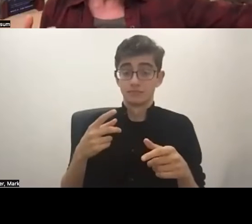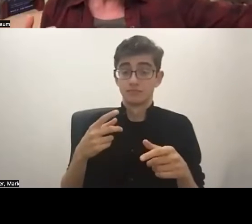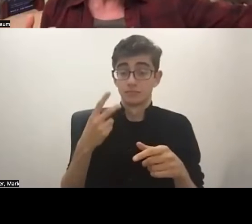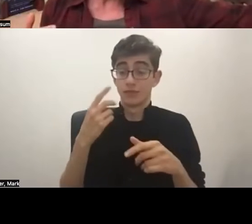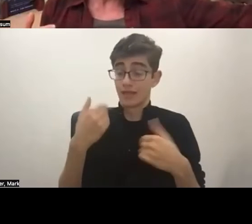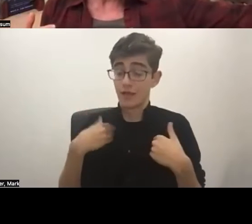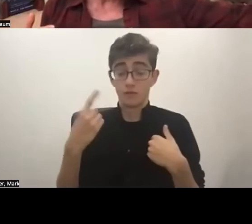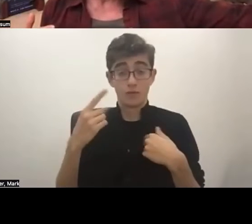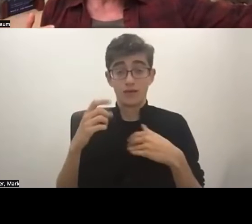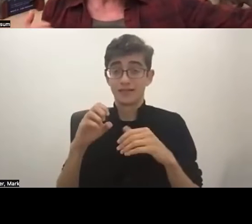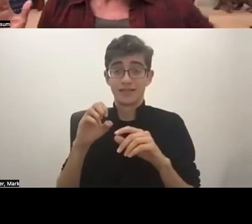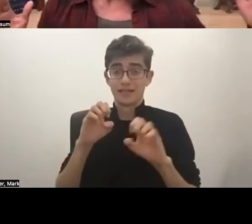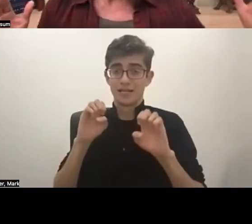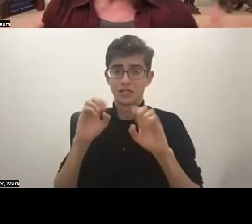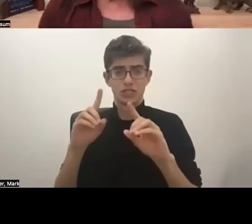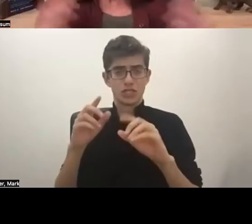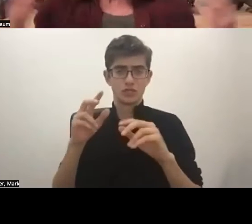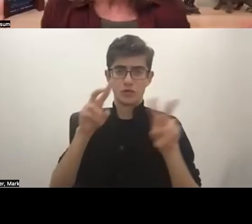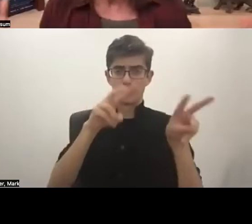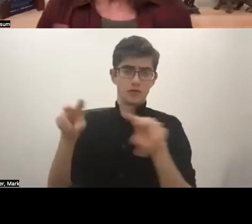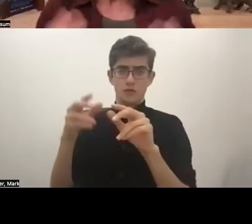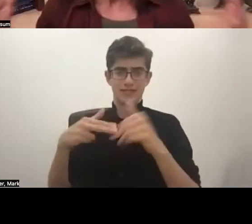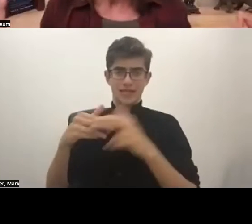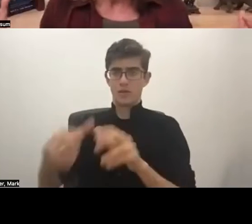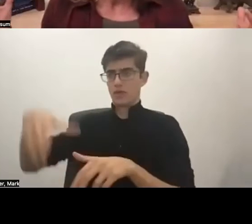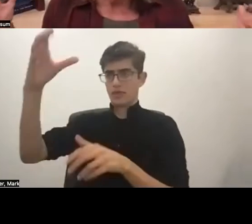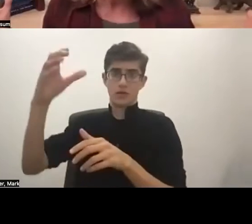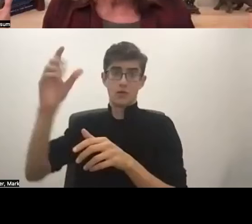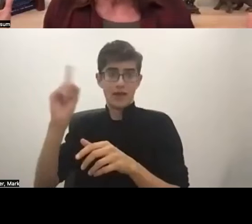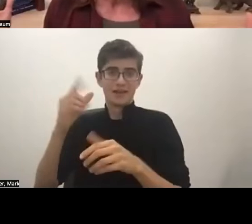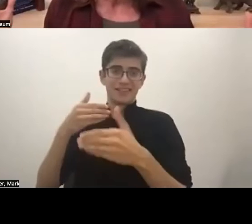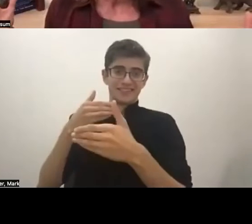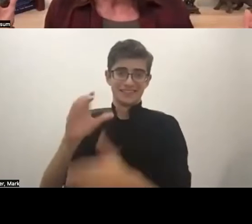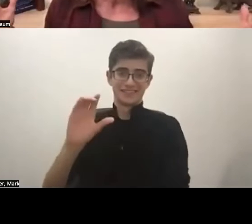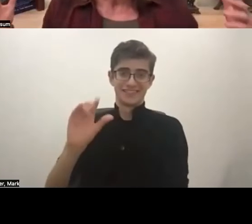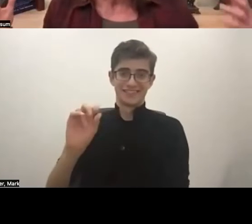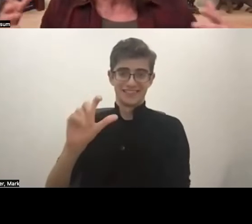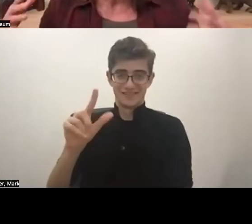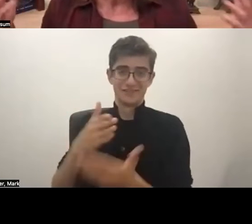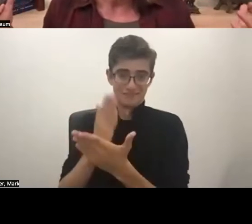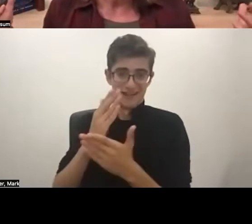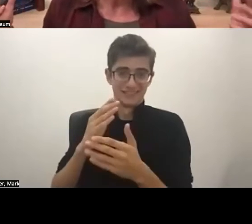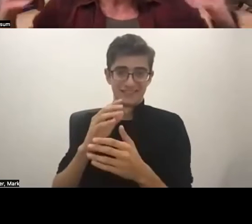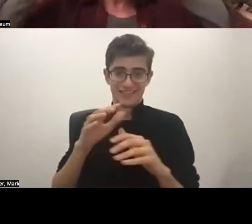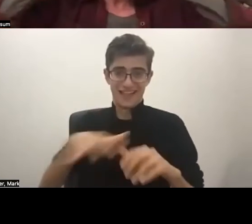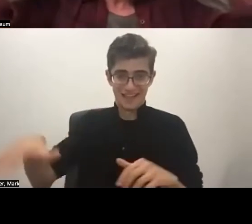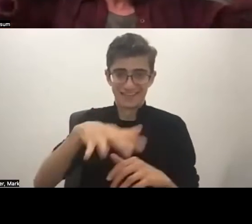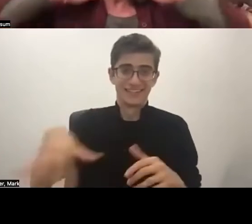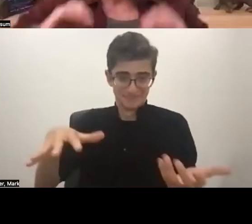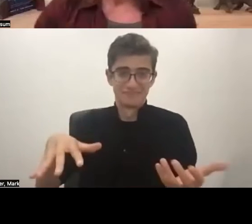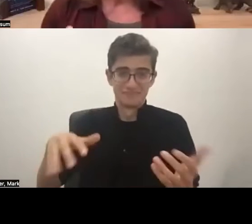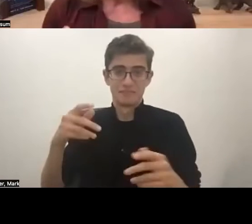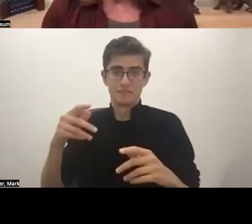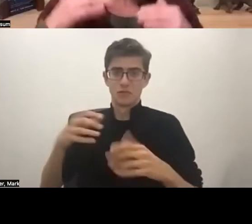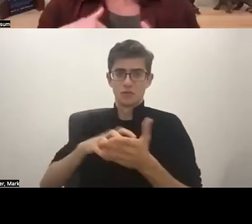a civil rights war field. It was just an inappropriate use of the Environmental Rights Amendment in the